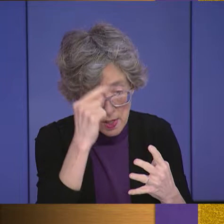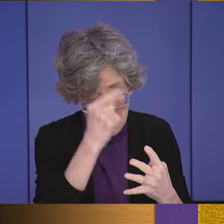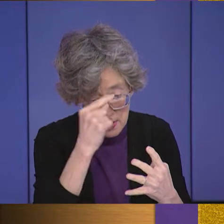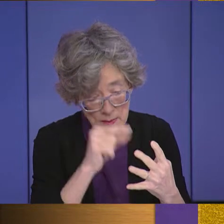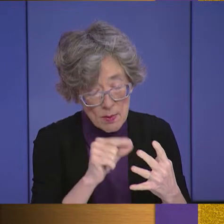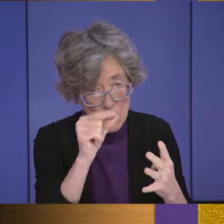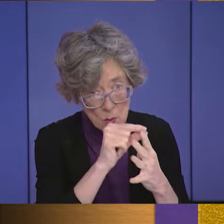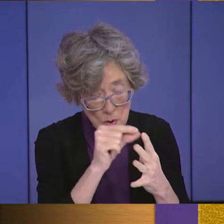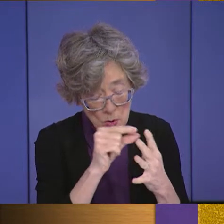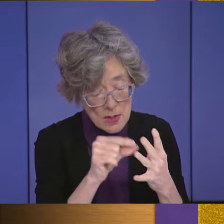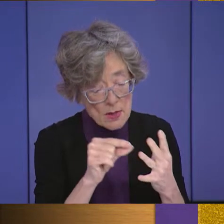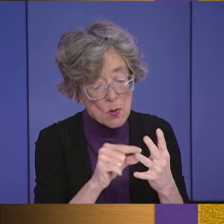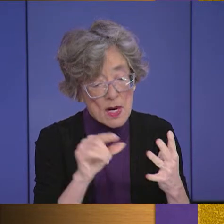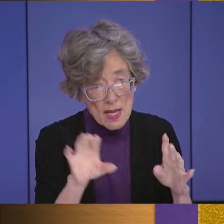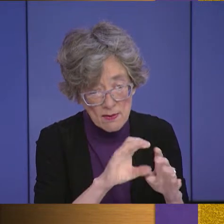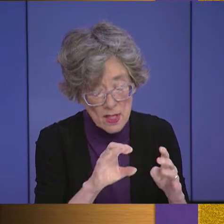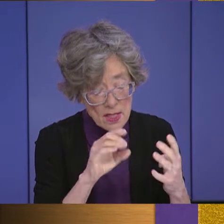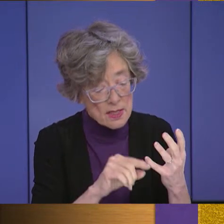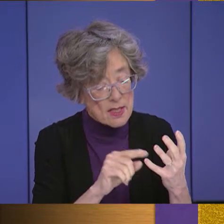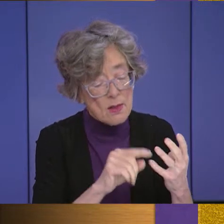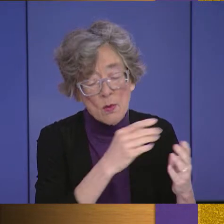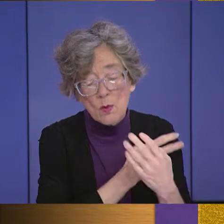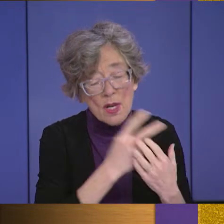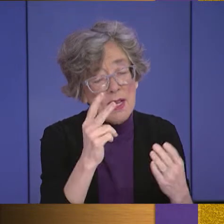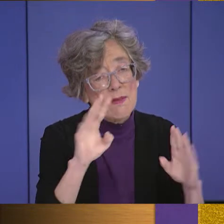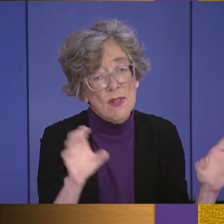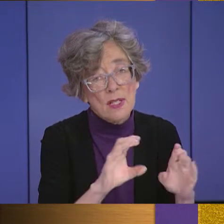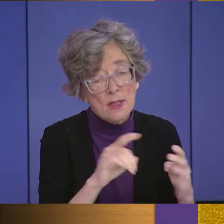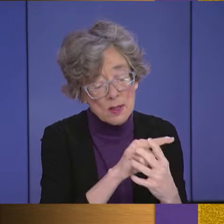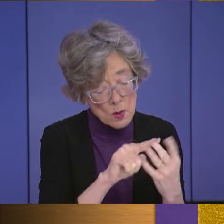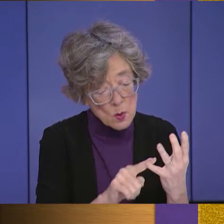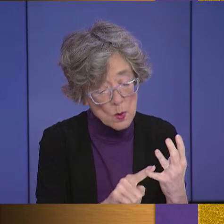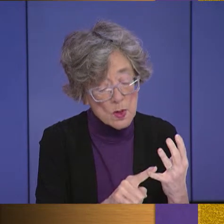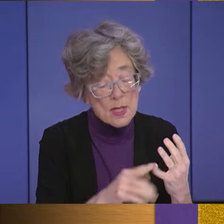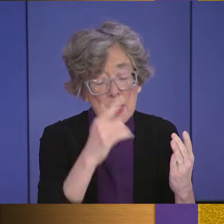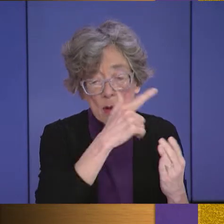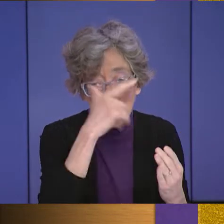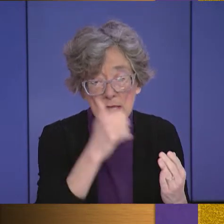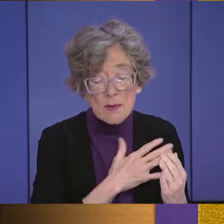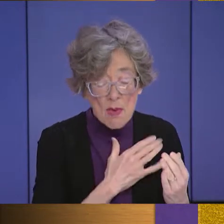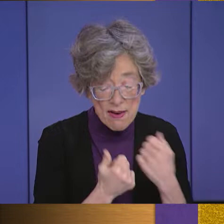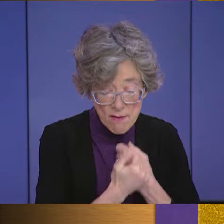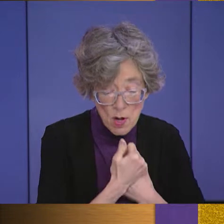thoughts and in my words, in what I have done and in what I have failed to do,